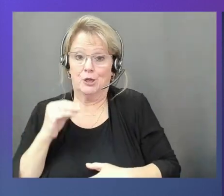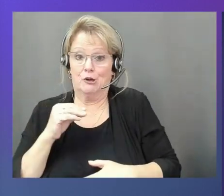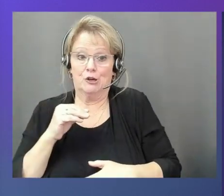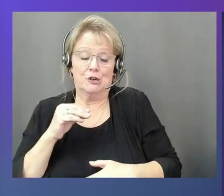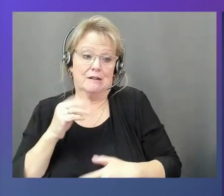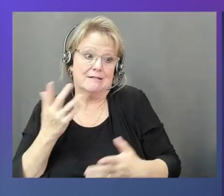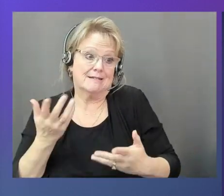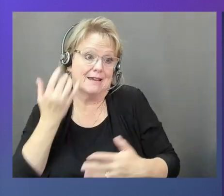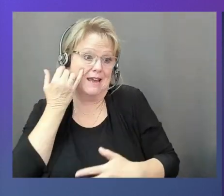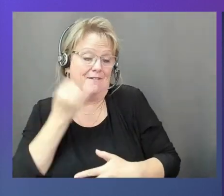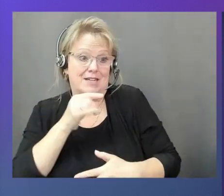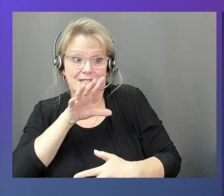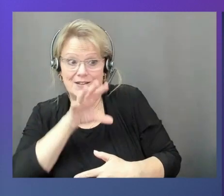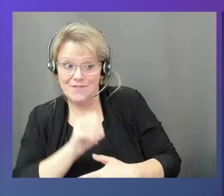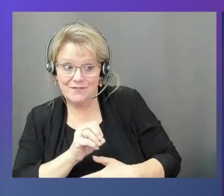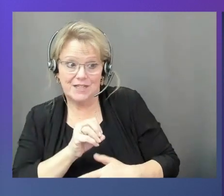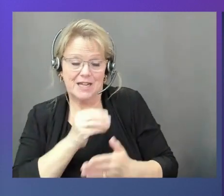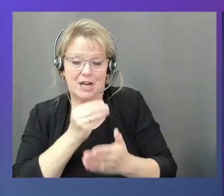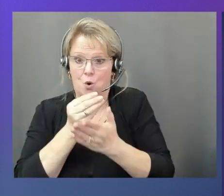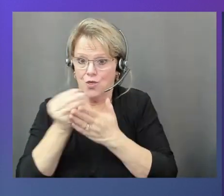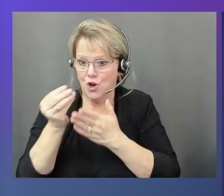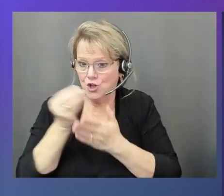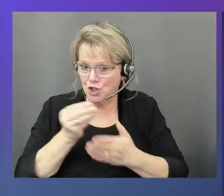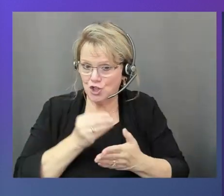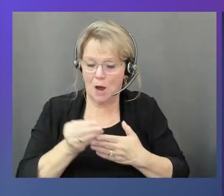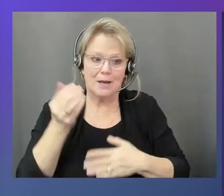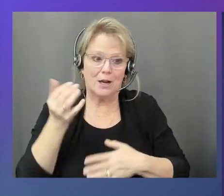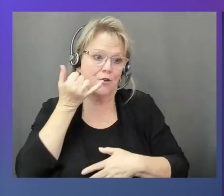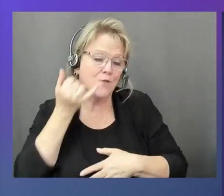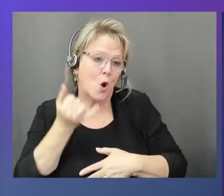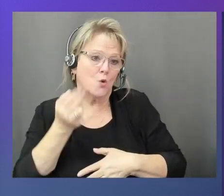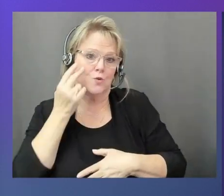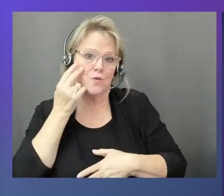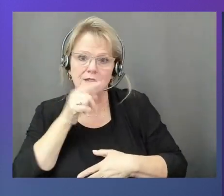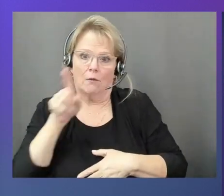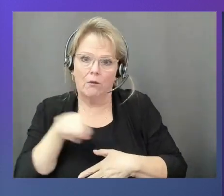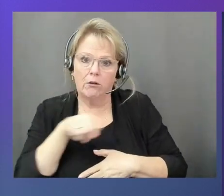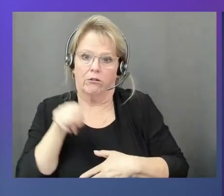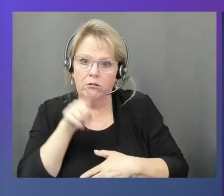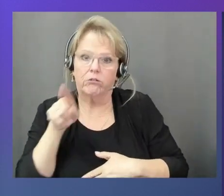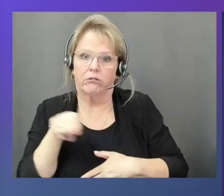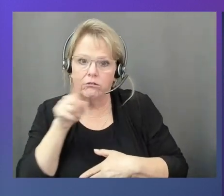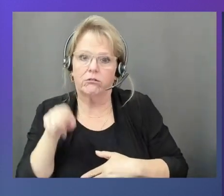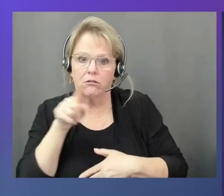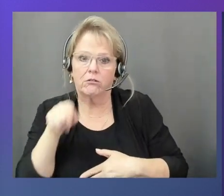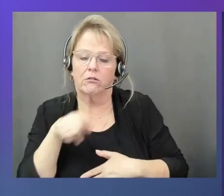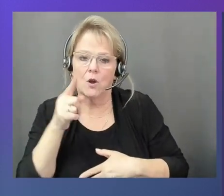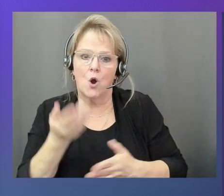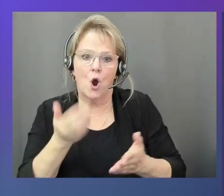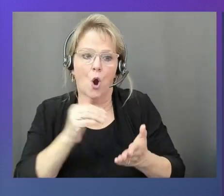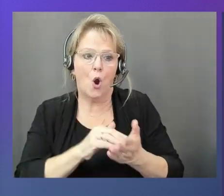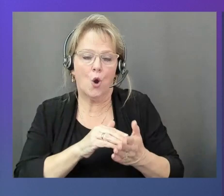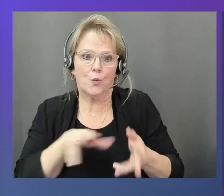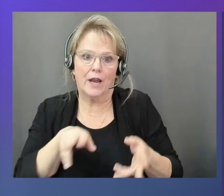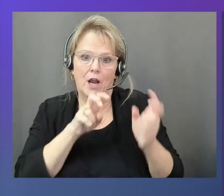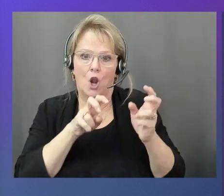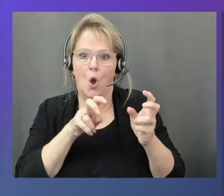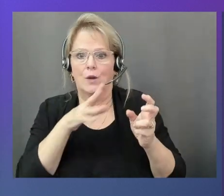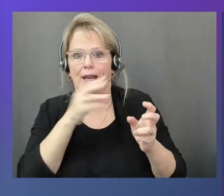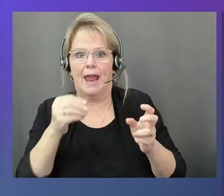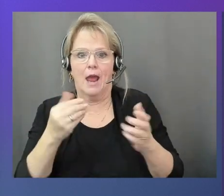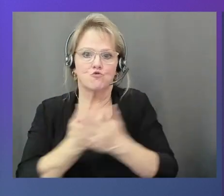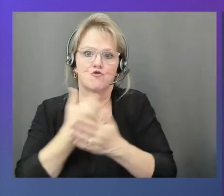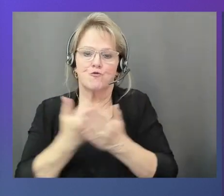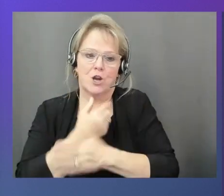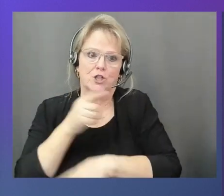Do they see a pinwheel? Do they see like an hourglass spinning? Is it just constantly reloading and refreshing? You know, those are metrics that I guess up until now we haven't really taken